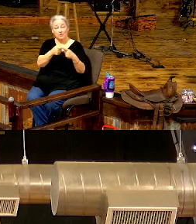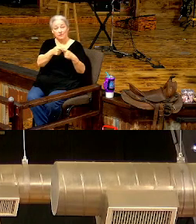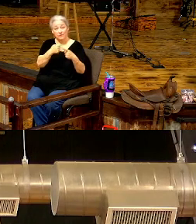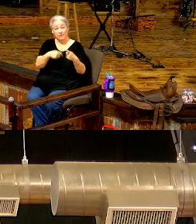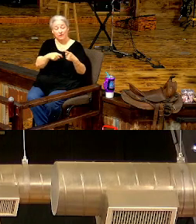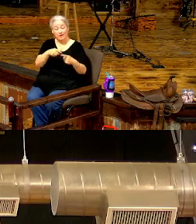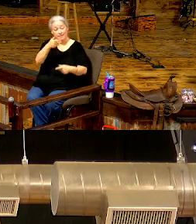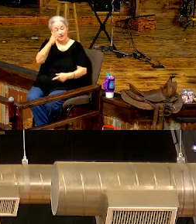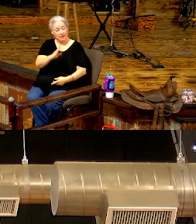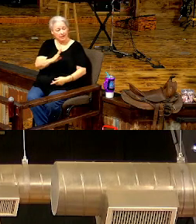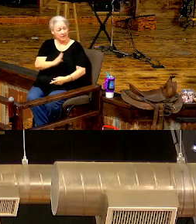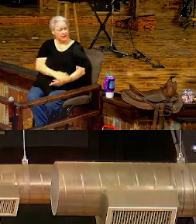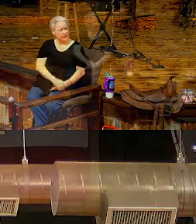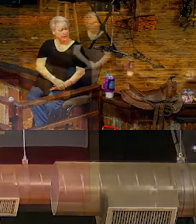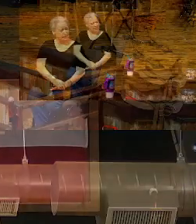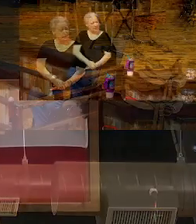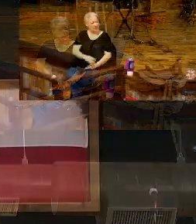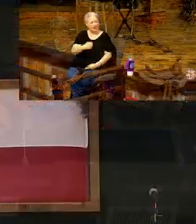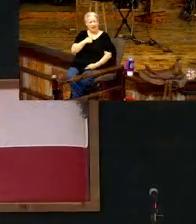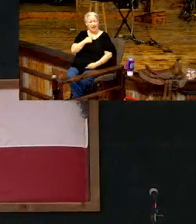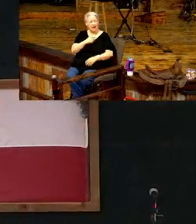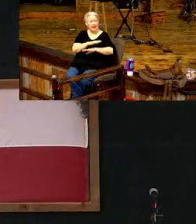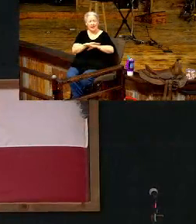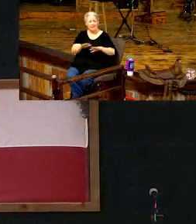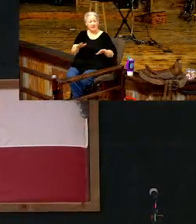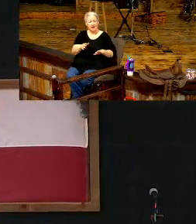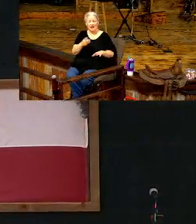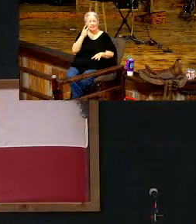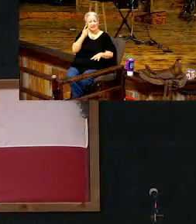I haven't seen the Shekinah glory fall.